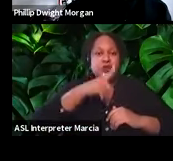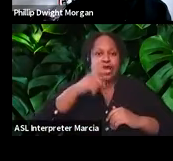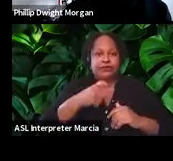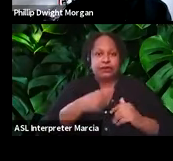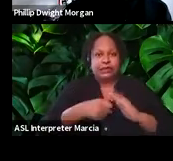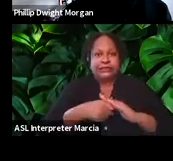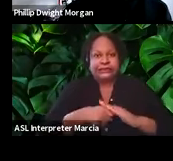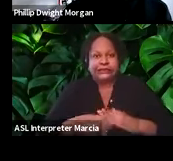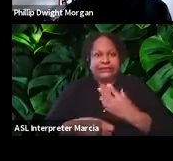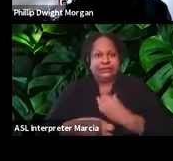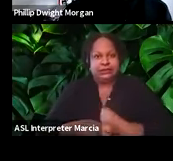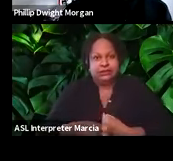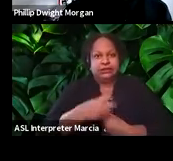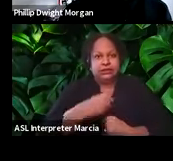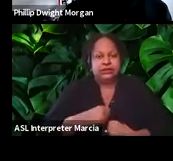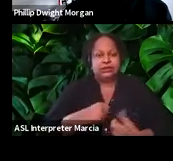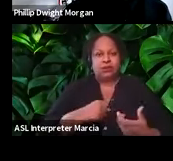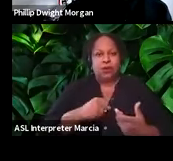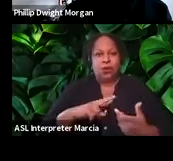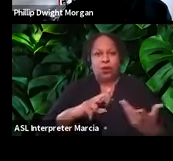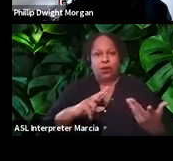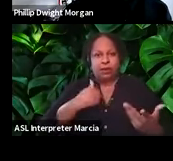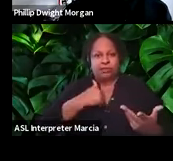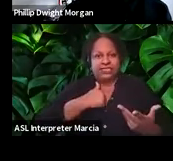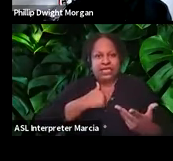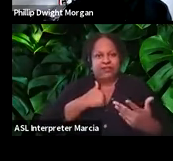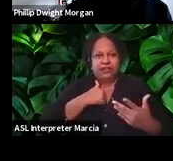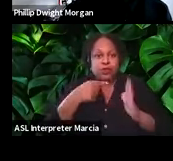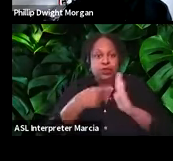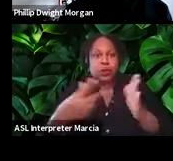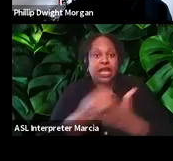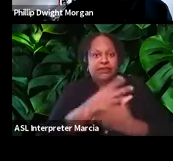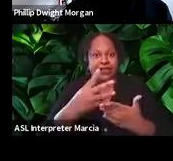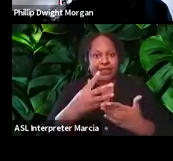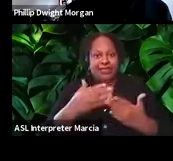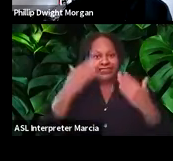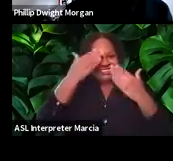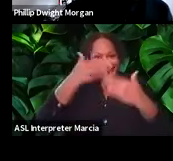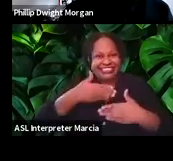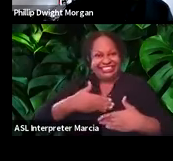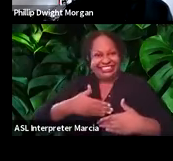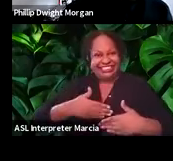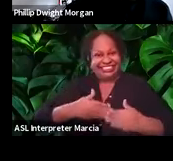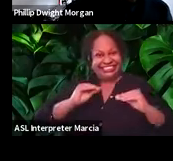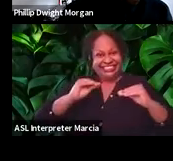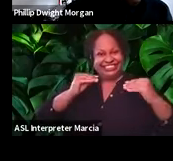mute or dilute ourselves or make it